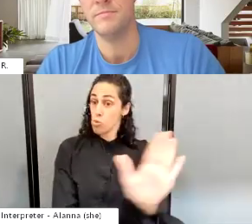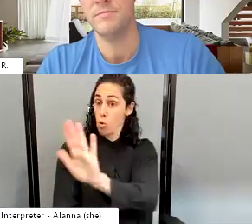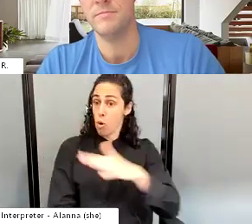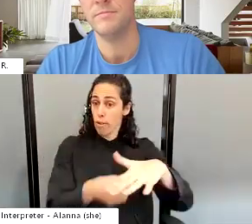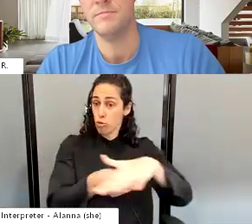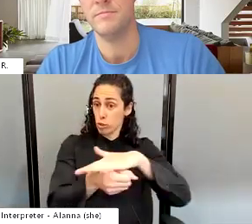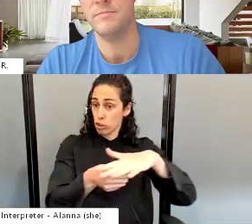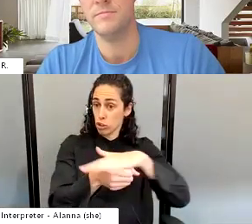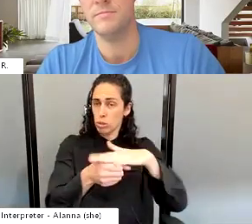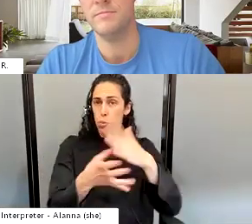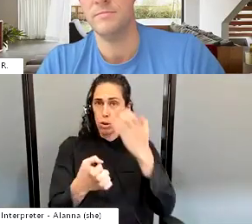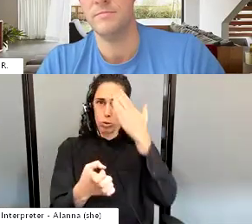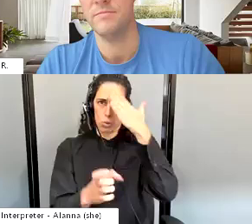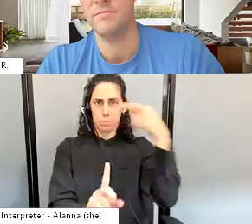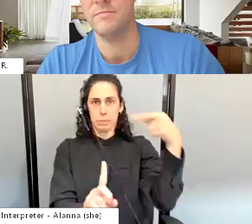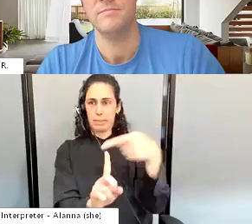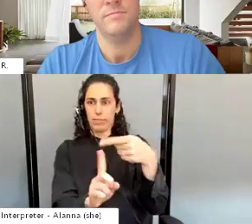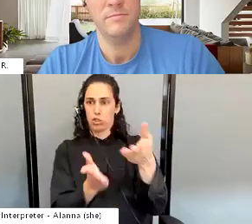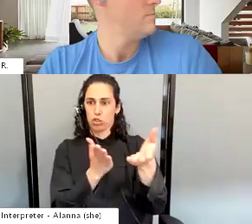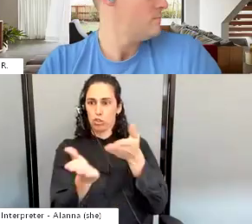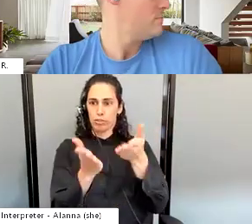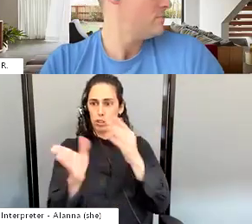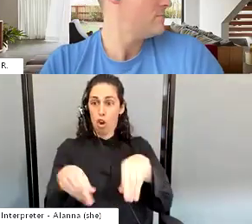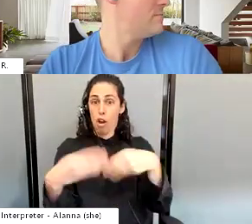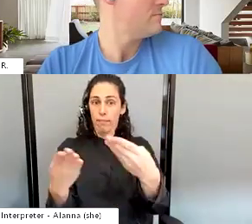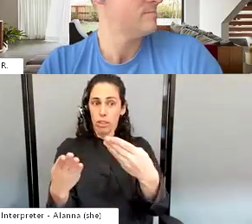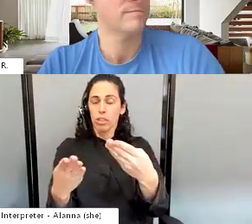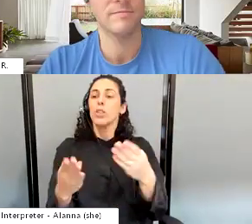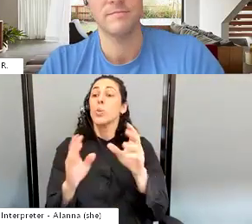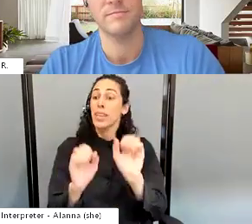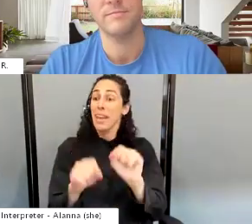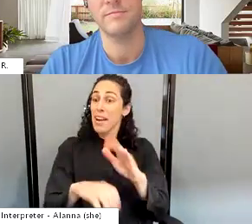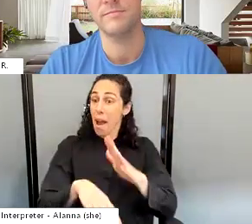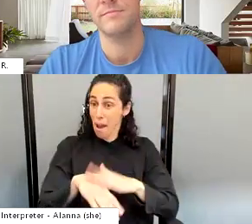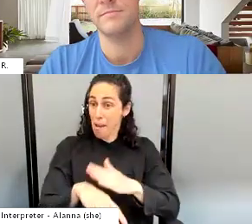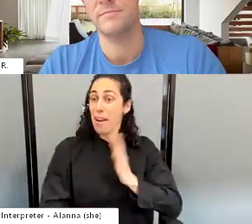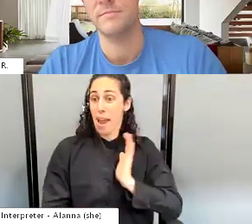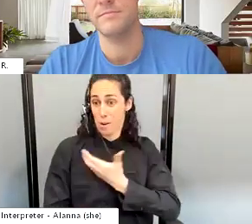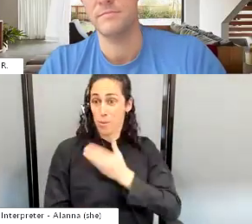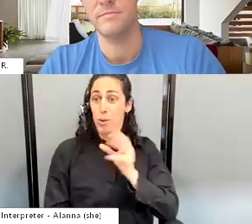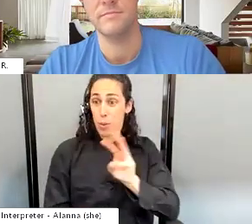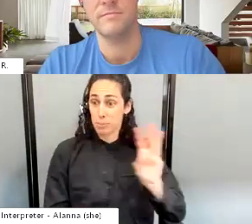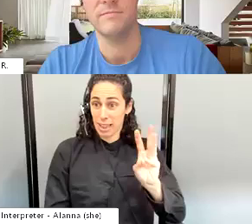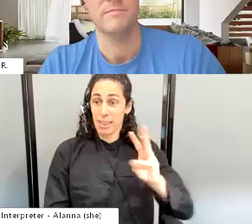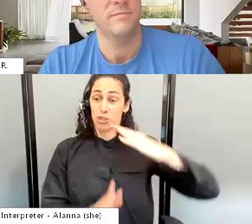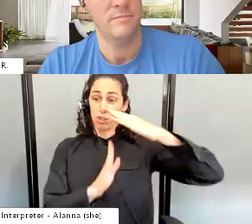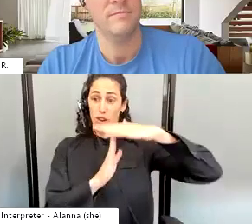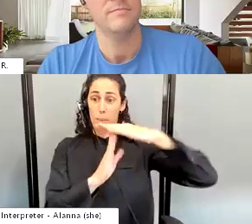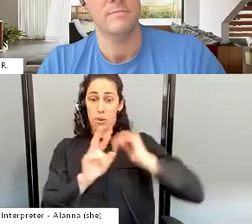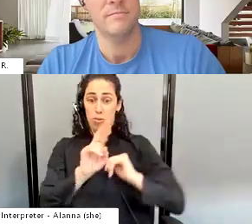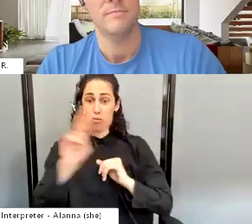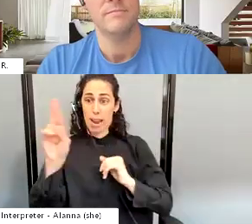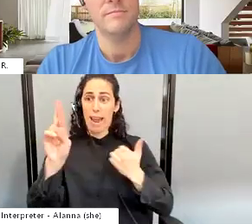at the top right of our website screen a Find Help orange button. If you click on that, you can then select the province that you live